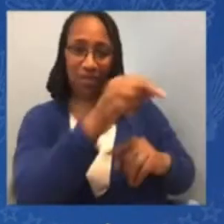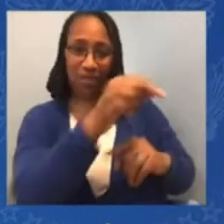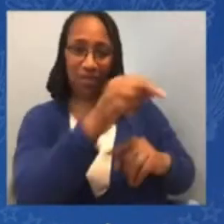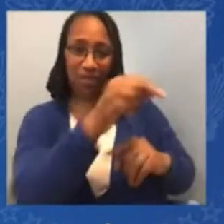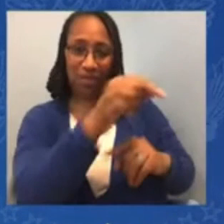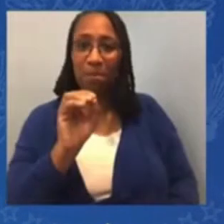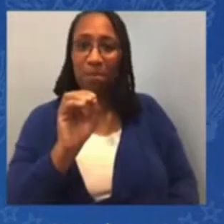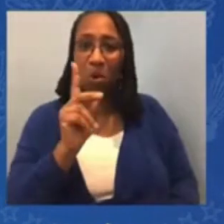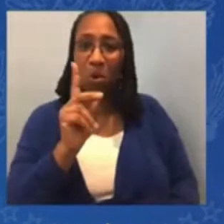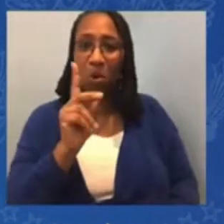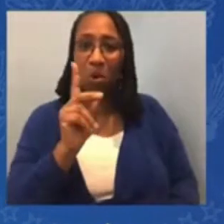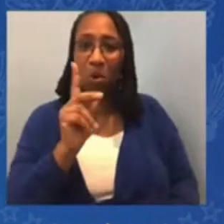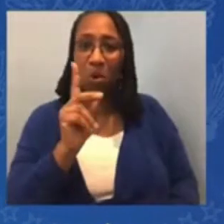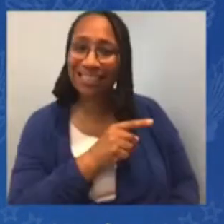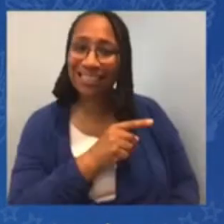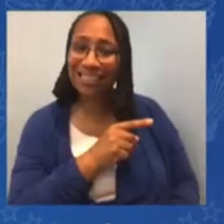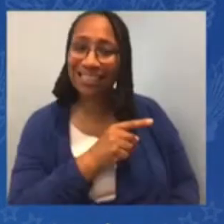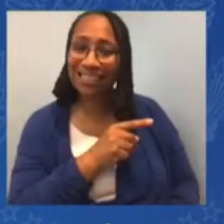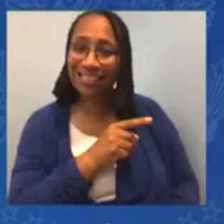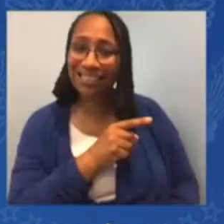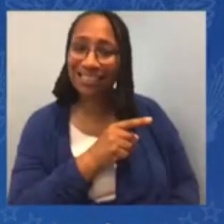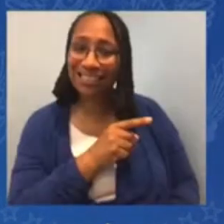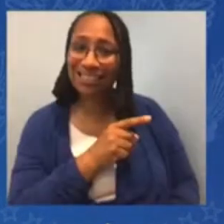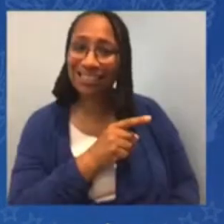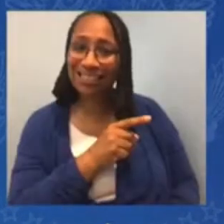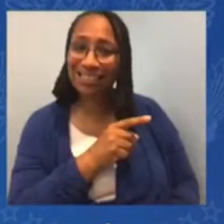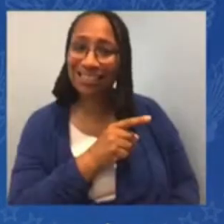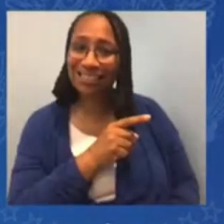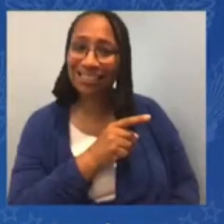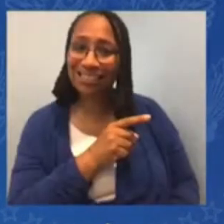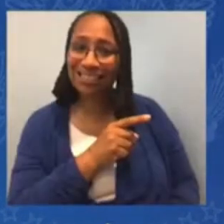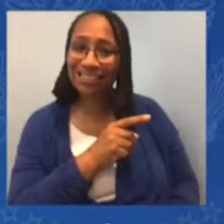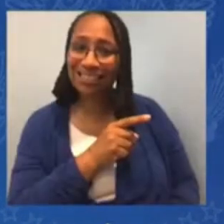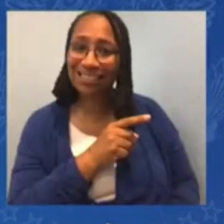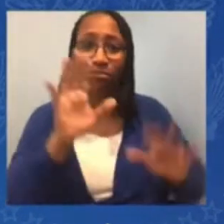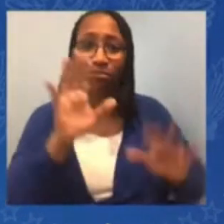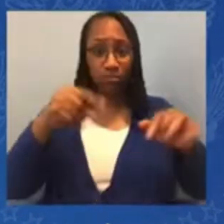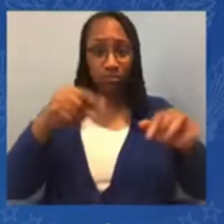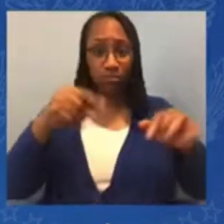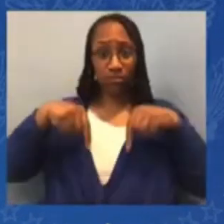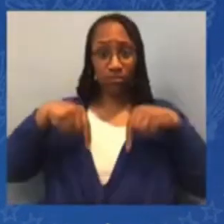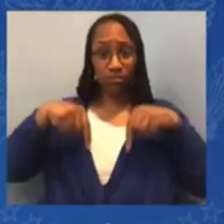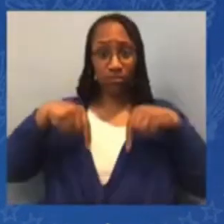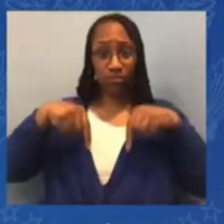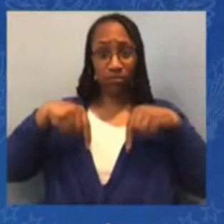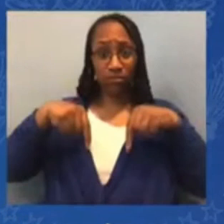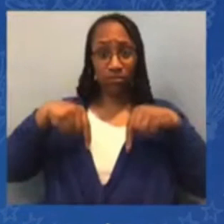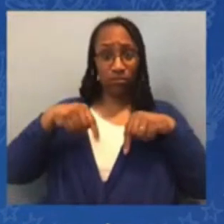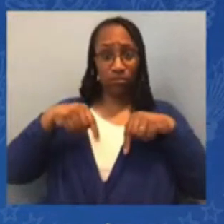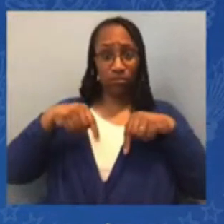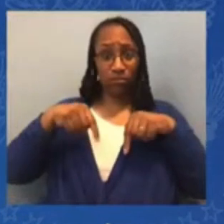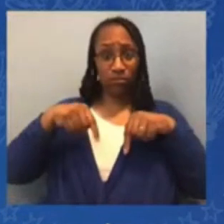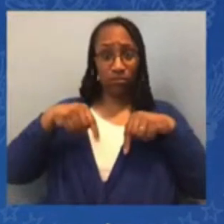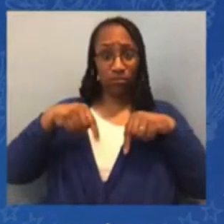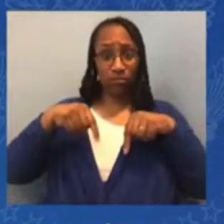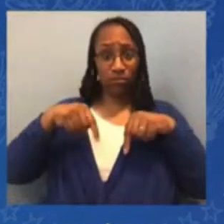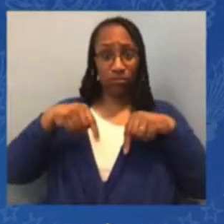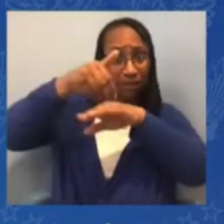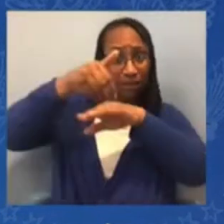to Mexico. They're asking us, please stop it. Cut it off at the border.